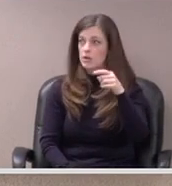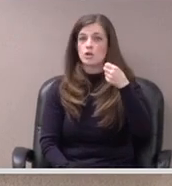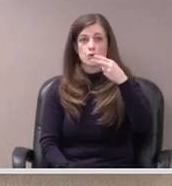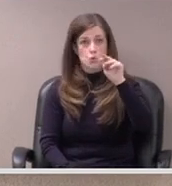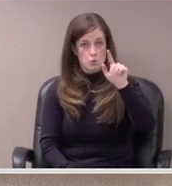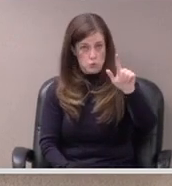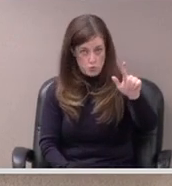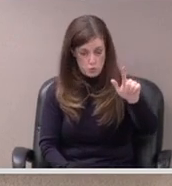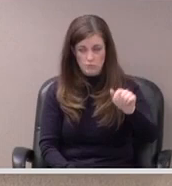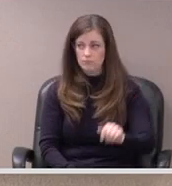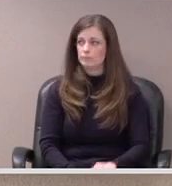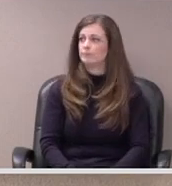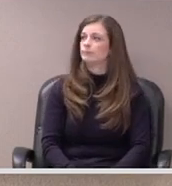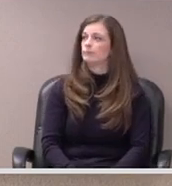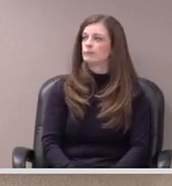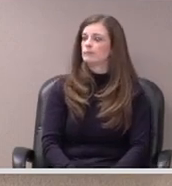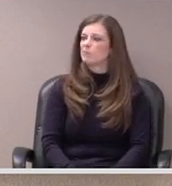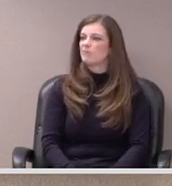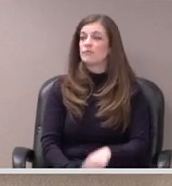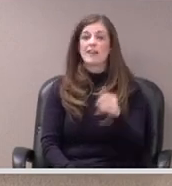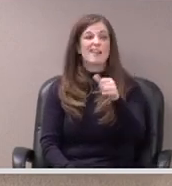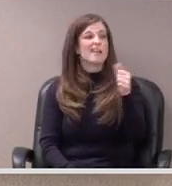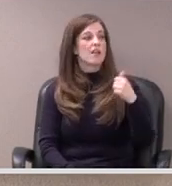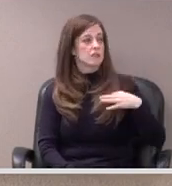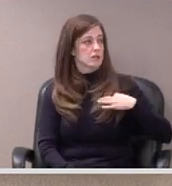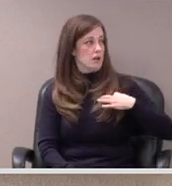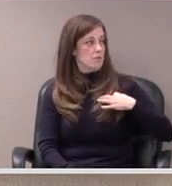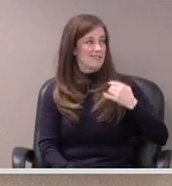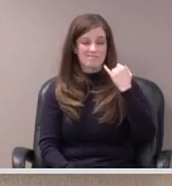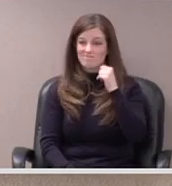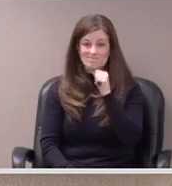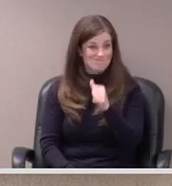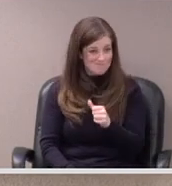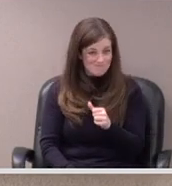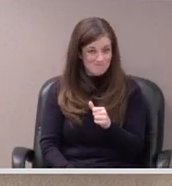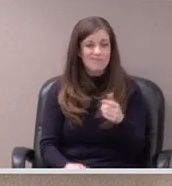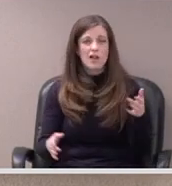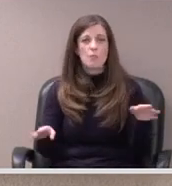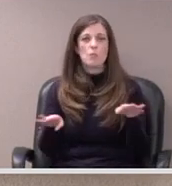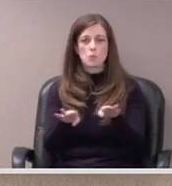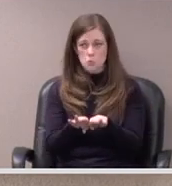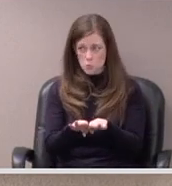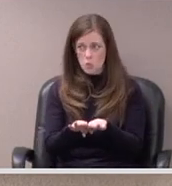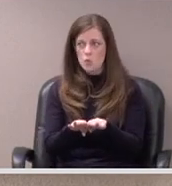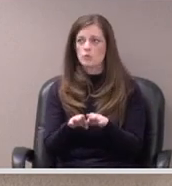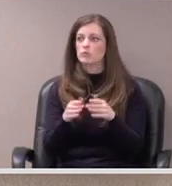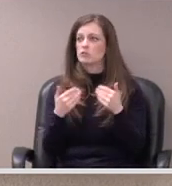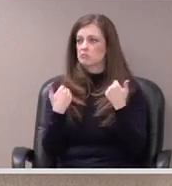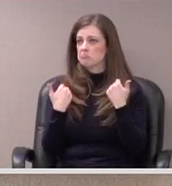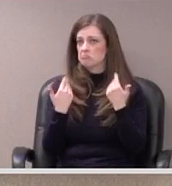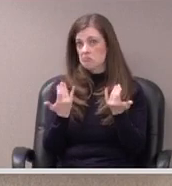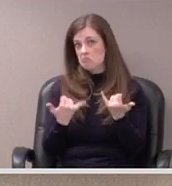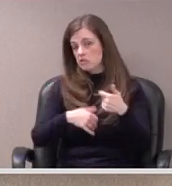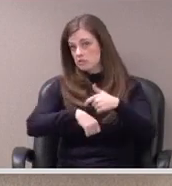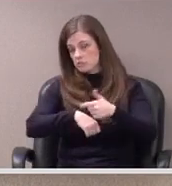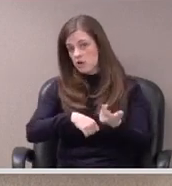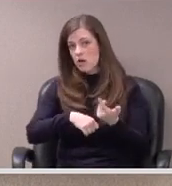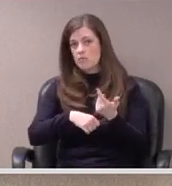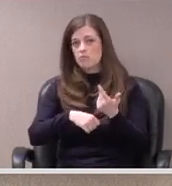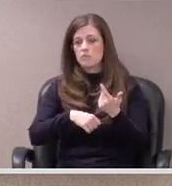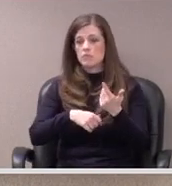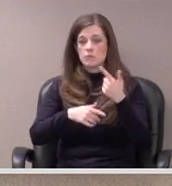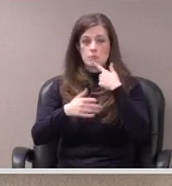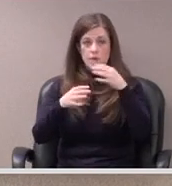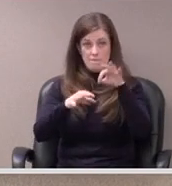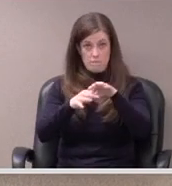Shull, are there any other nominations? If not, I will close the nominations, and at this time we will call